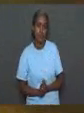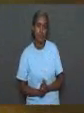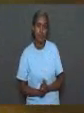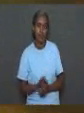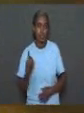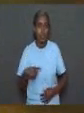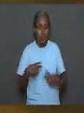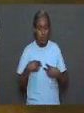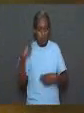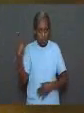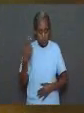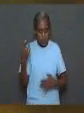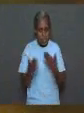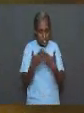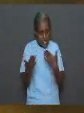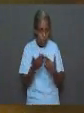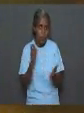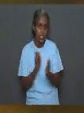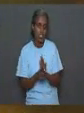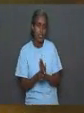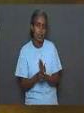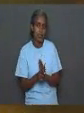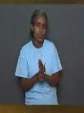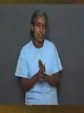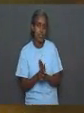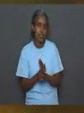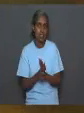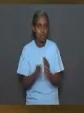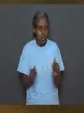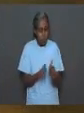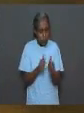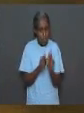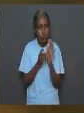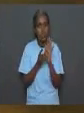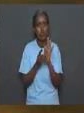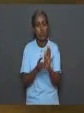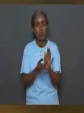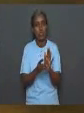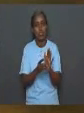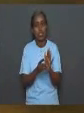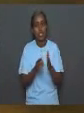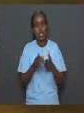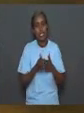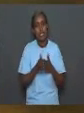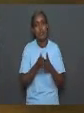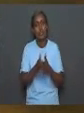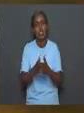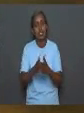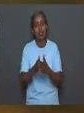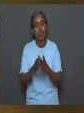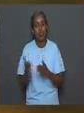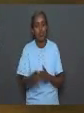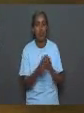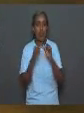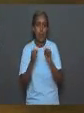We have been using simple examples in order to demonstrate the principles of